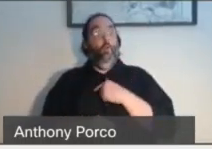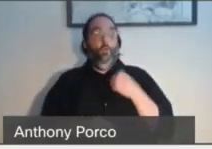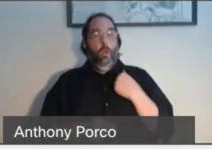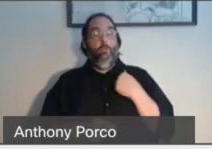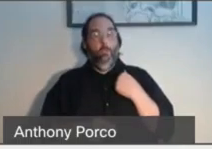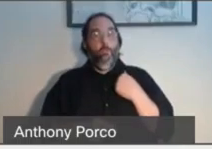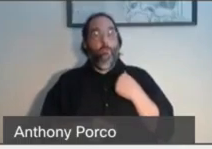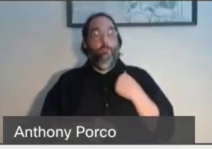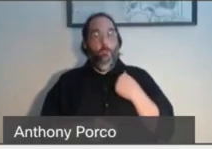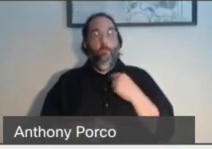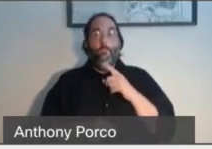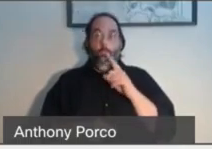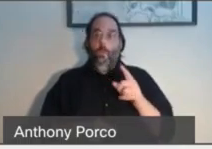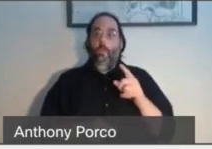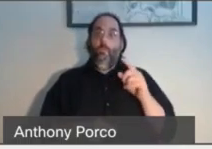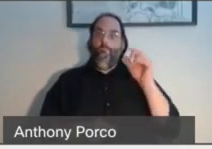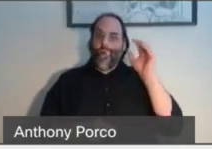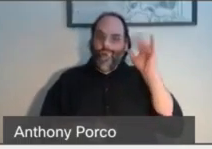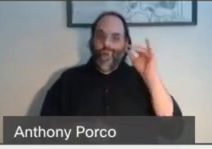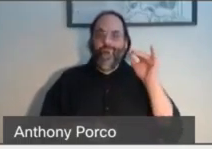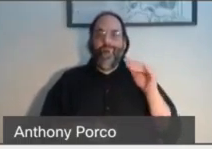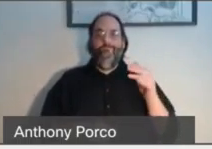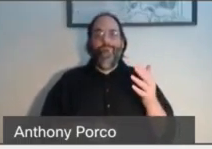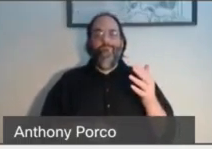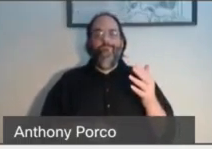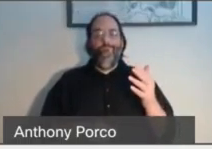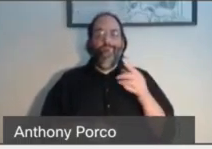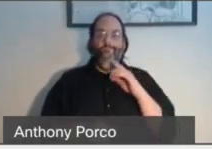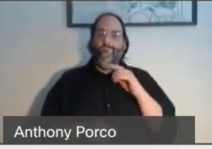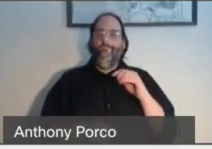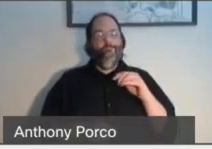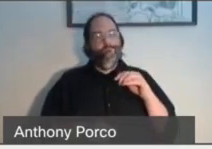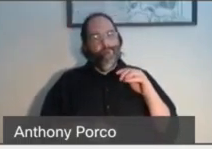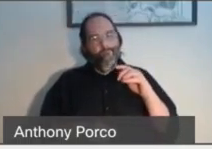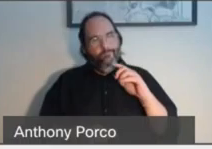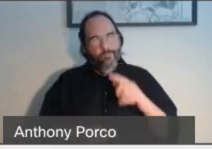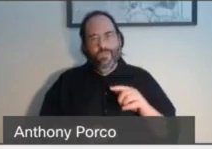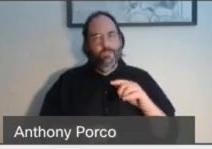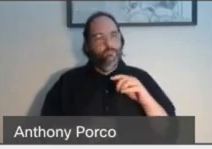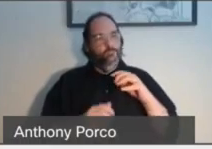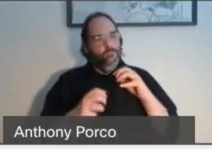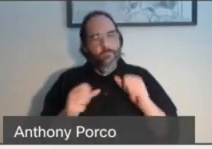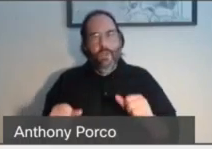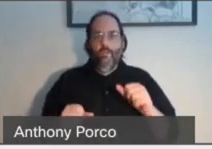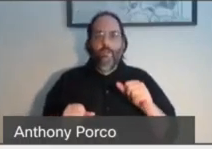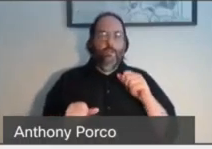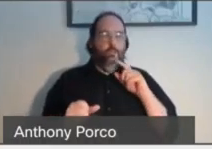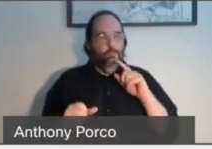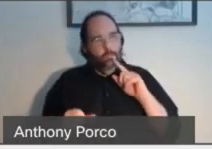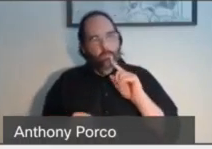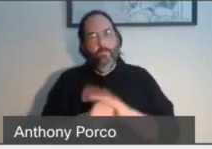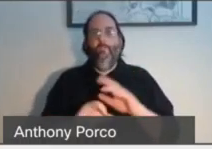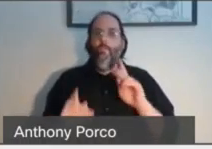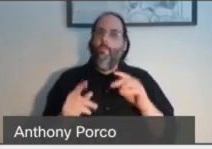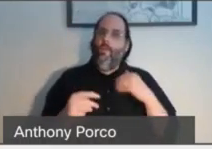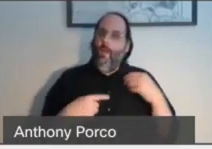about the real dedication, the resilience, and commitment that people have